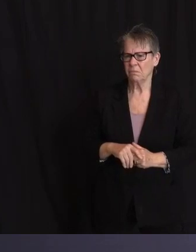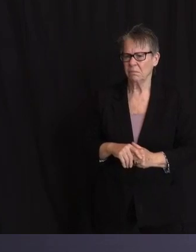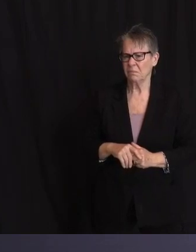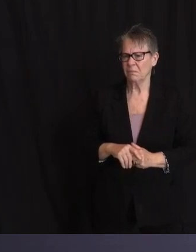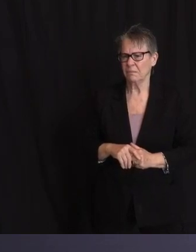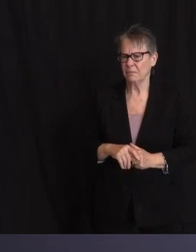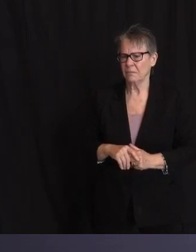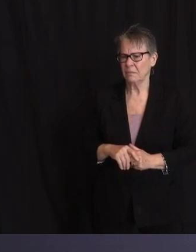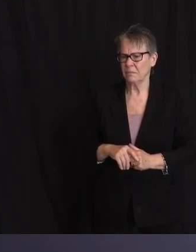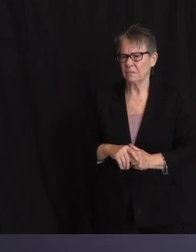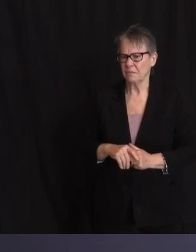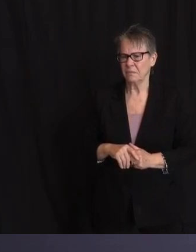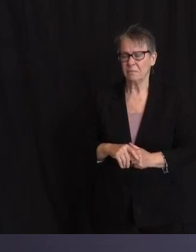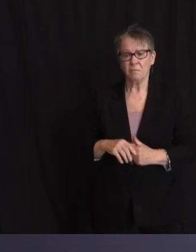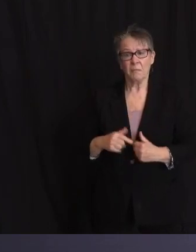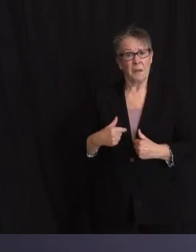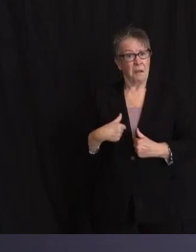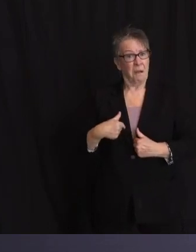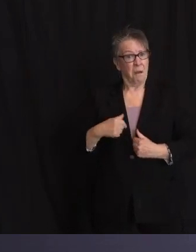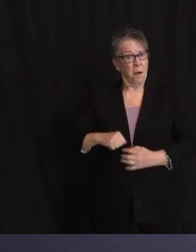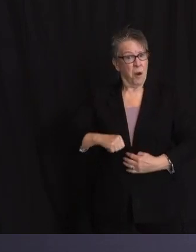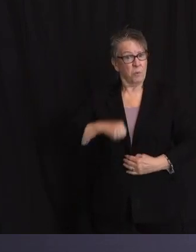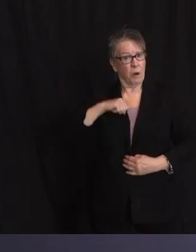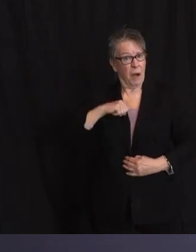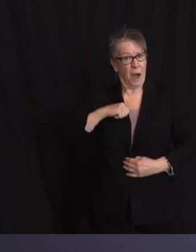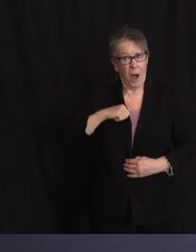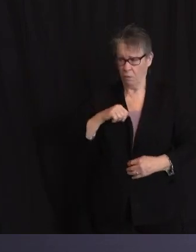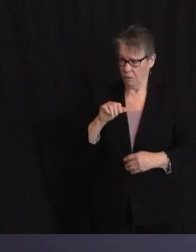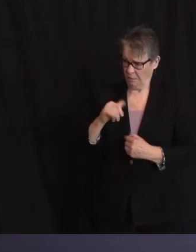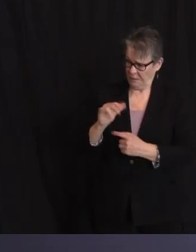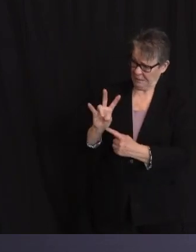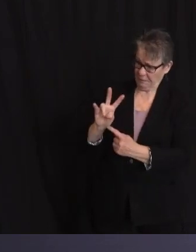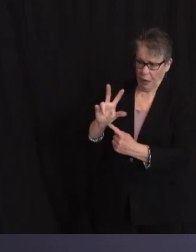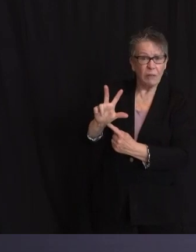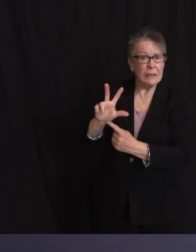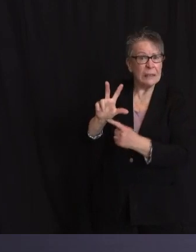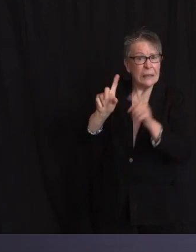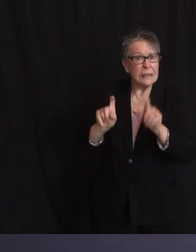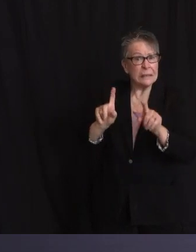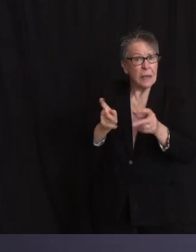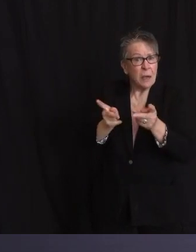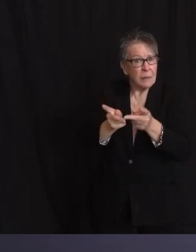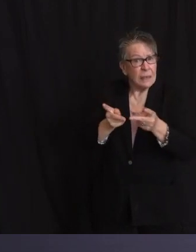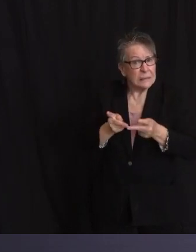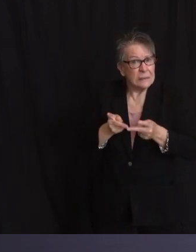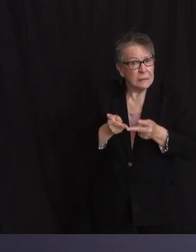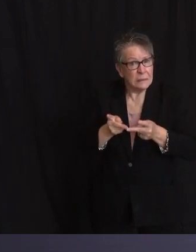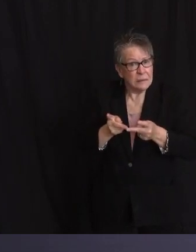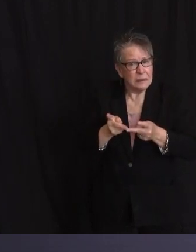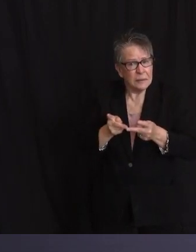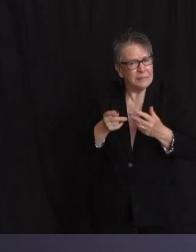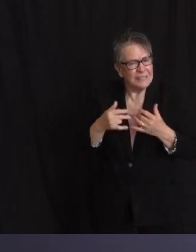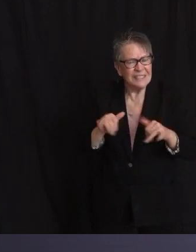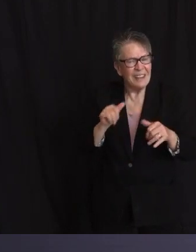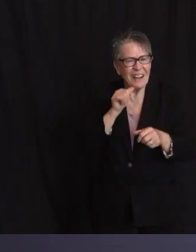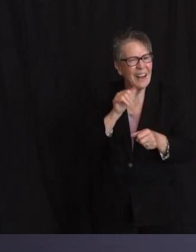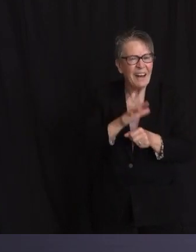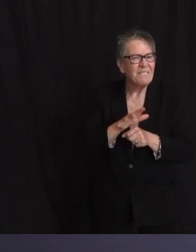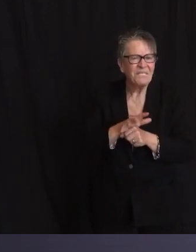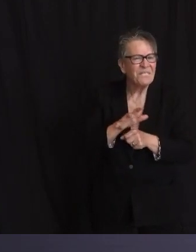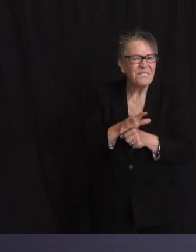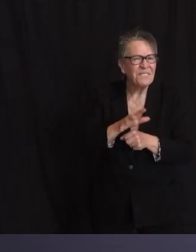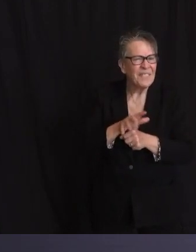from 0, but still not where we need to do, as you heard a minute ago, to give us the confidence to open up. We did hear today, and tell me